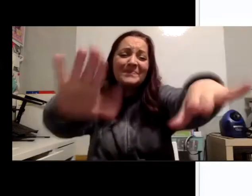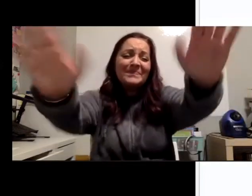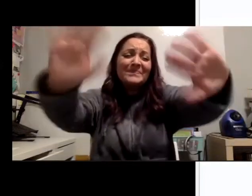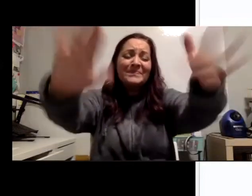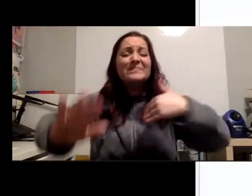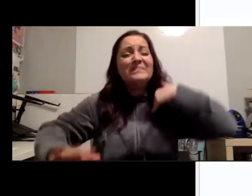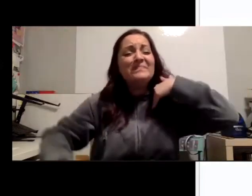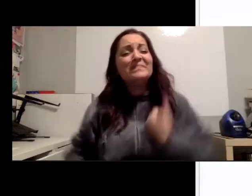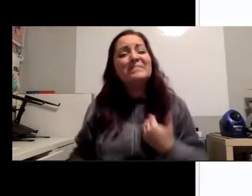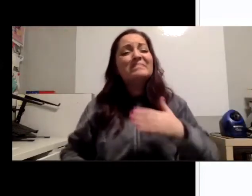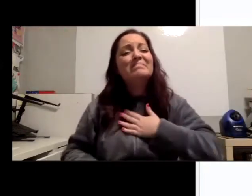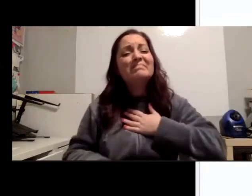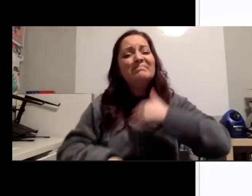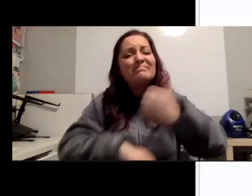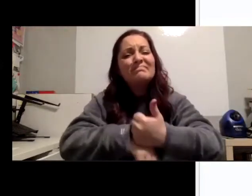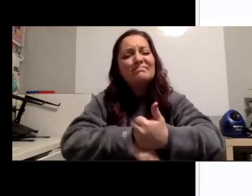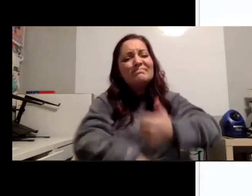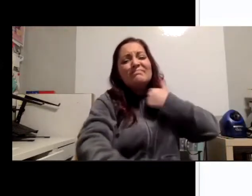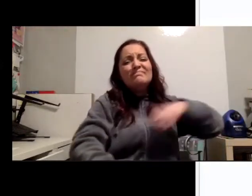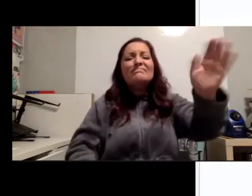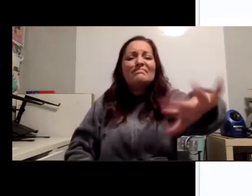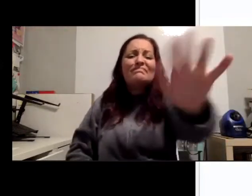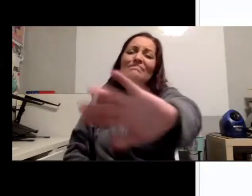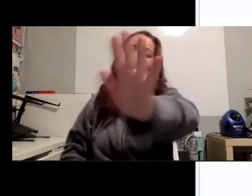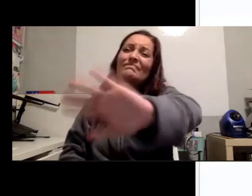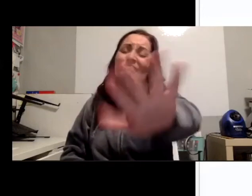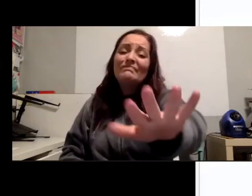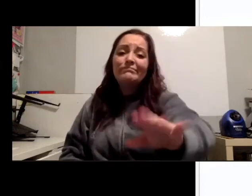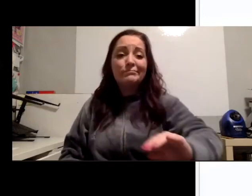It's all my fault, cried Norman.